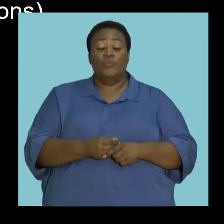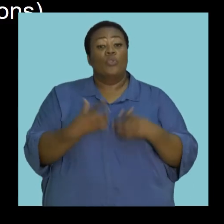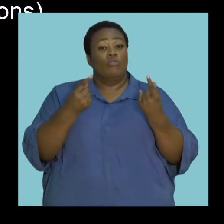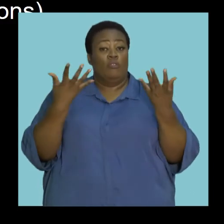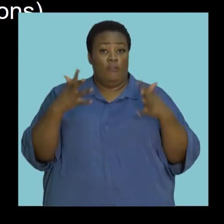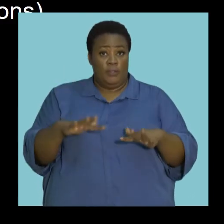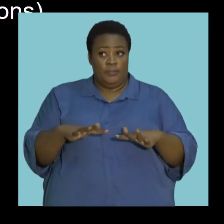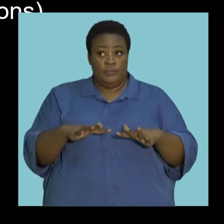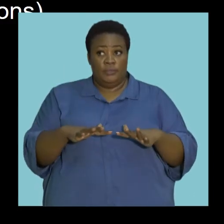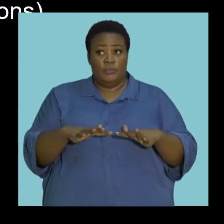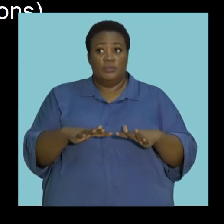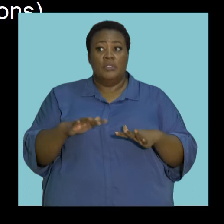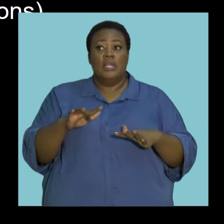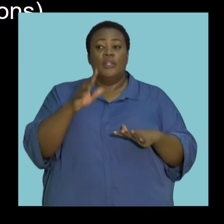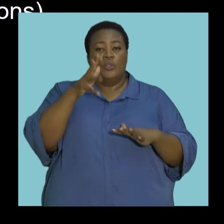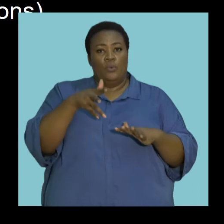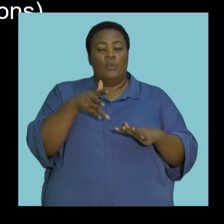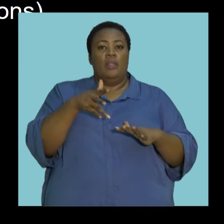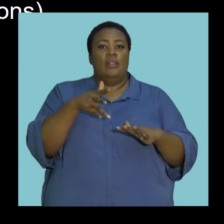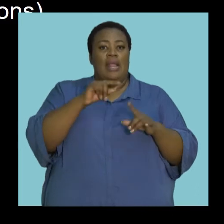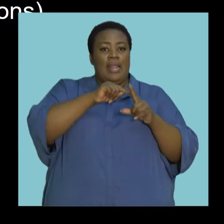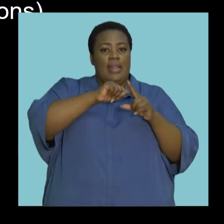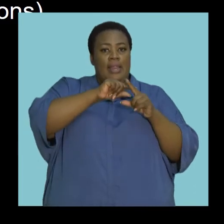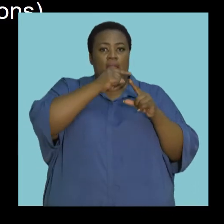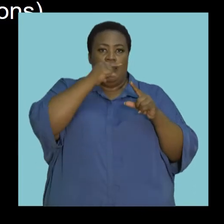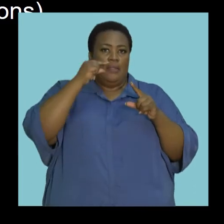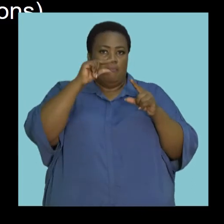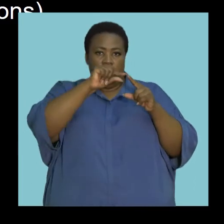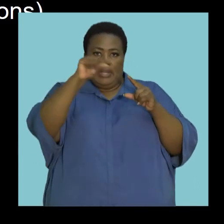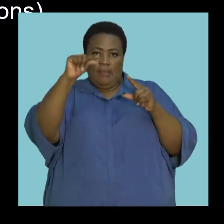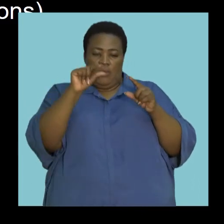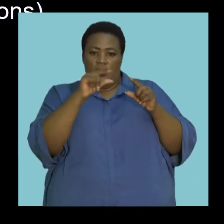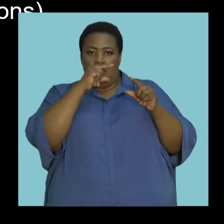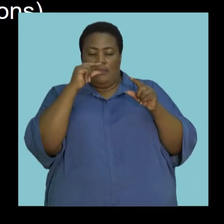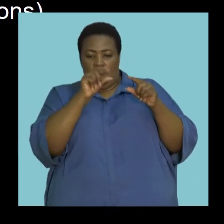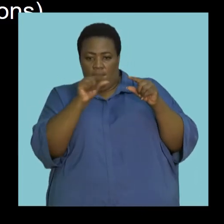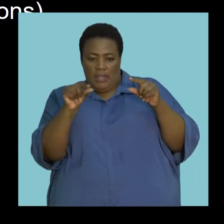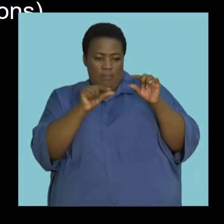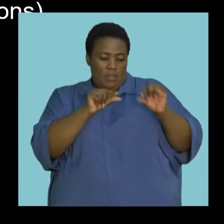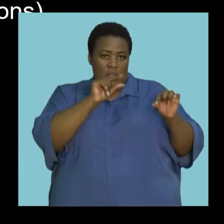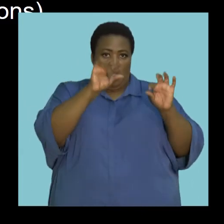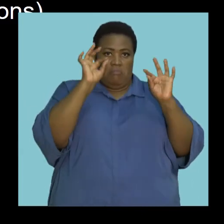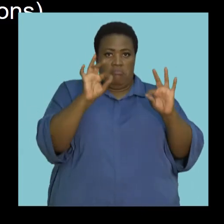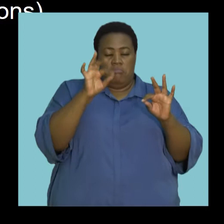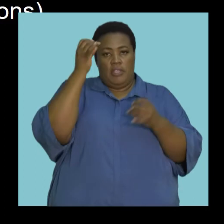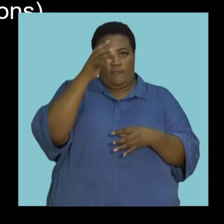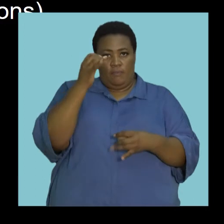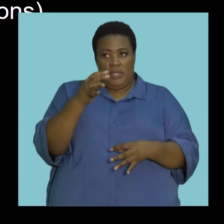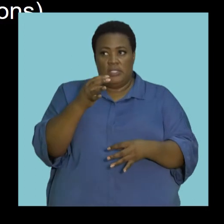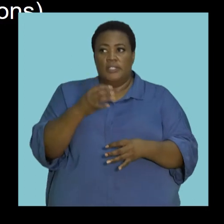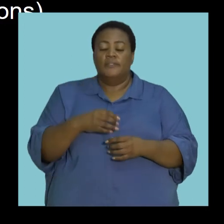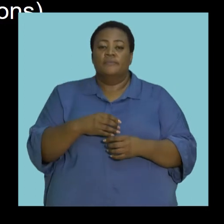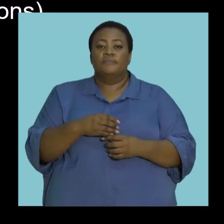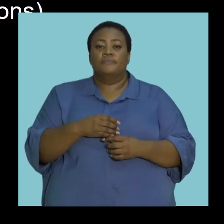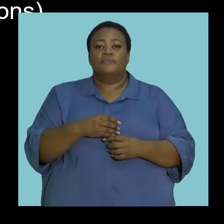When you're done with that, you will label each of the sections of the pie chart with the correct information. In this example,